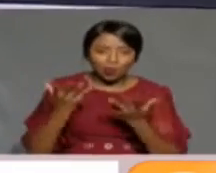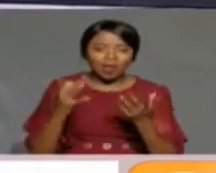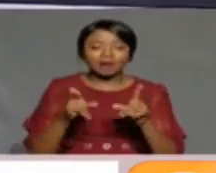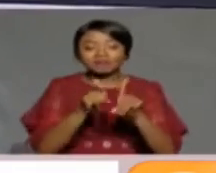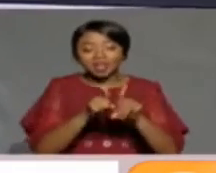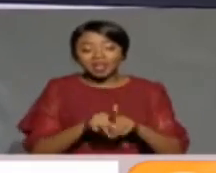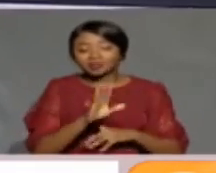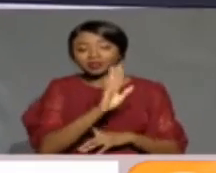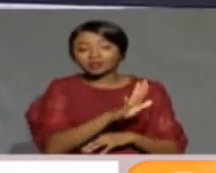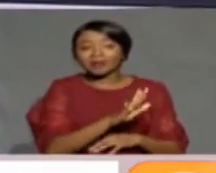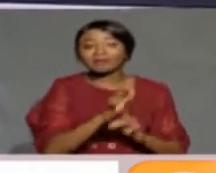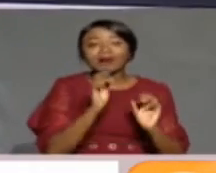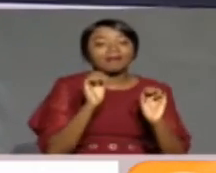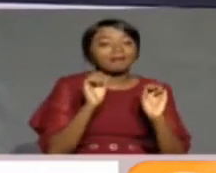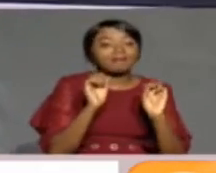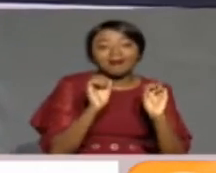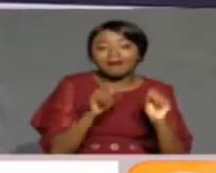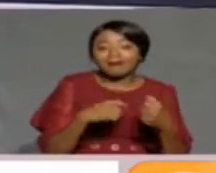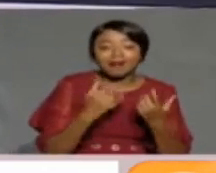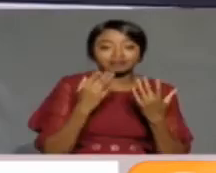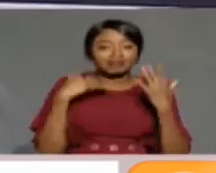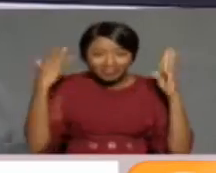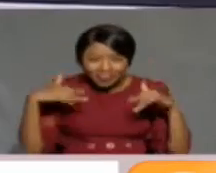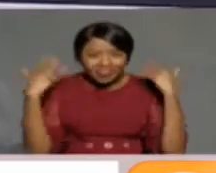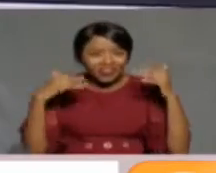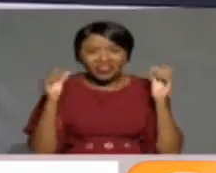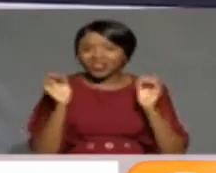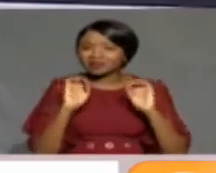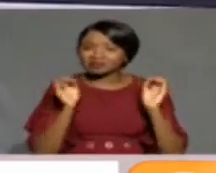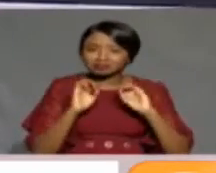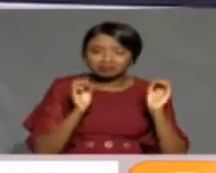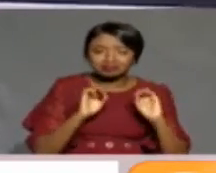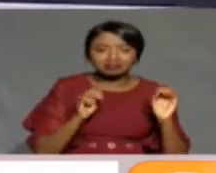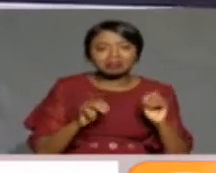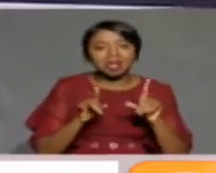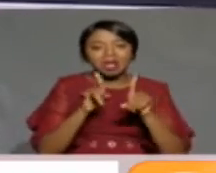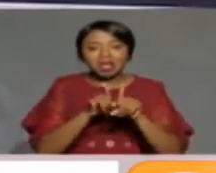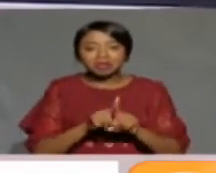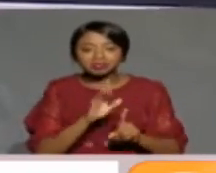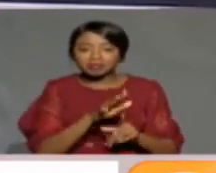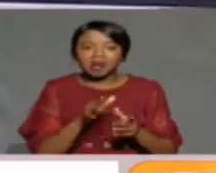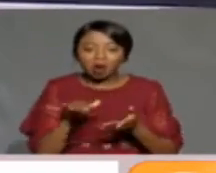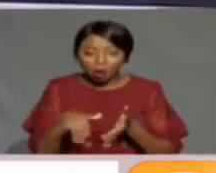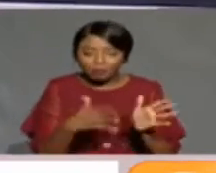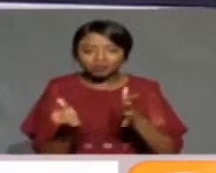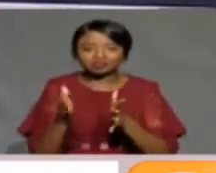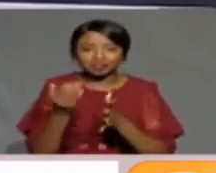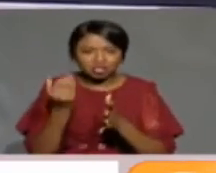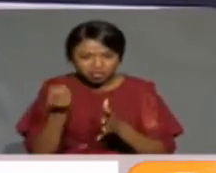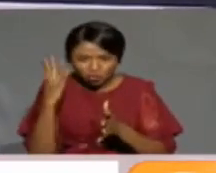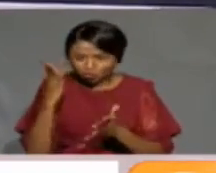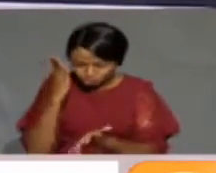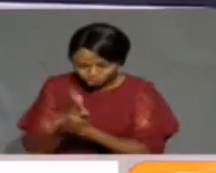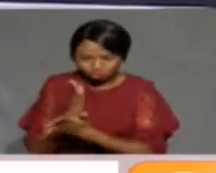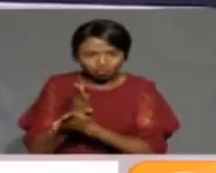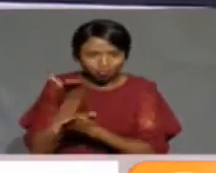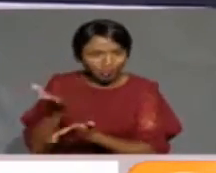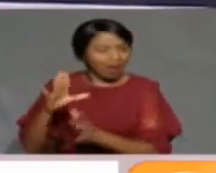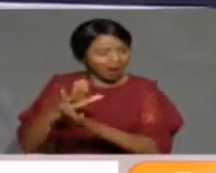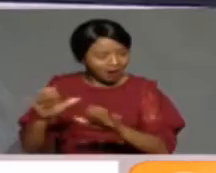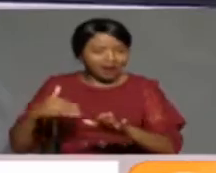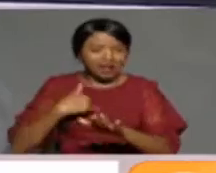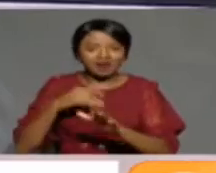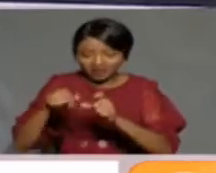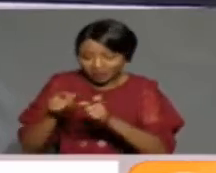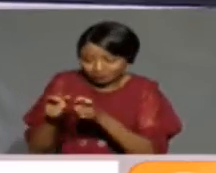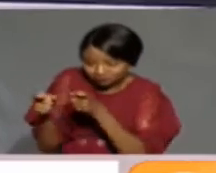land relocation. Uh-huh. The third one is the opportunity for land use plan. The demerits of this are very easy. It's not easy to move